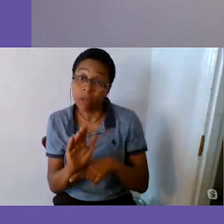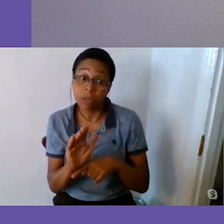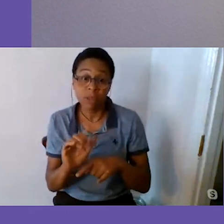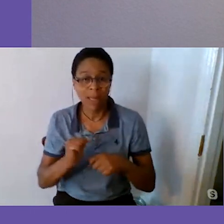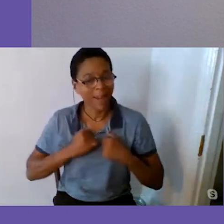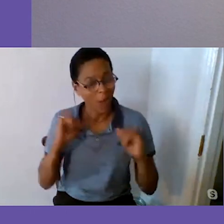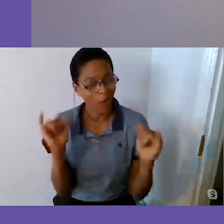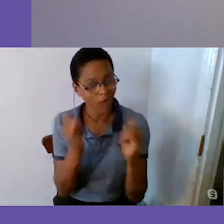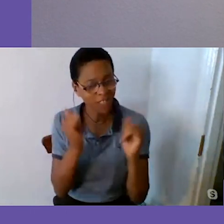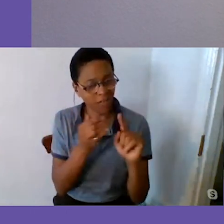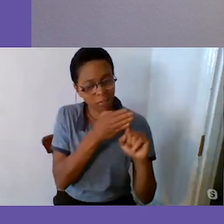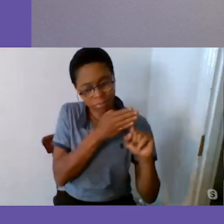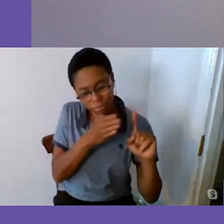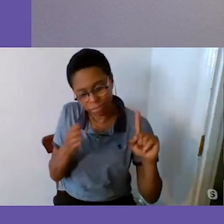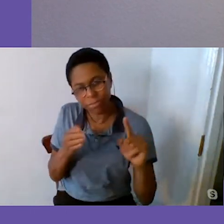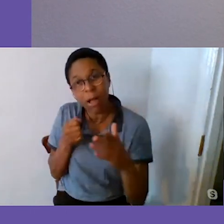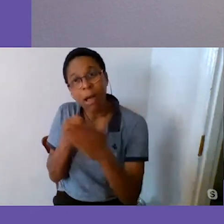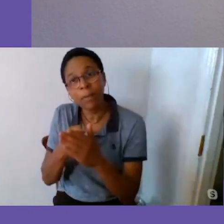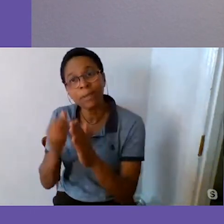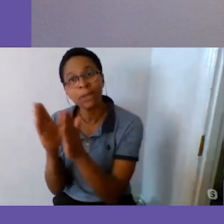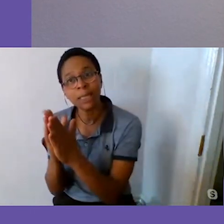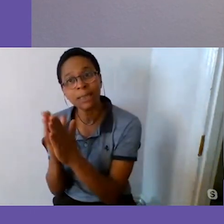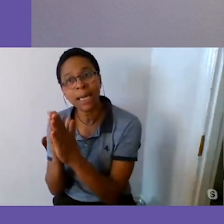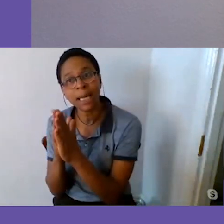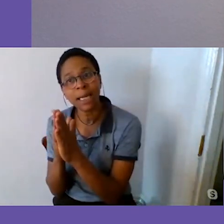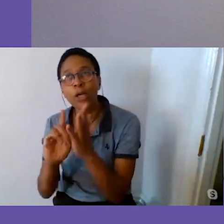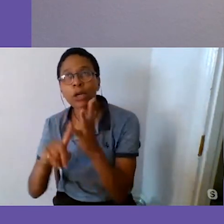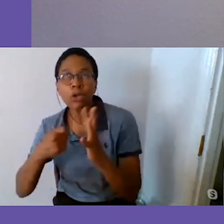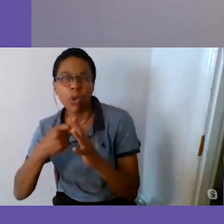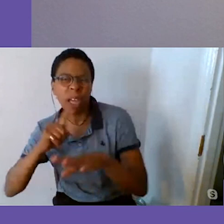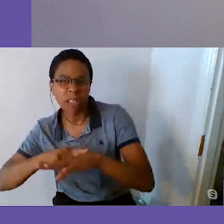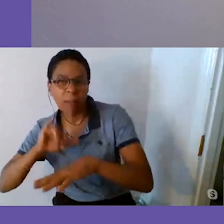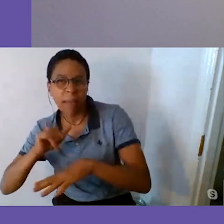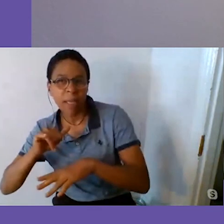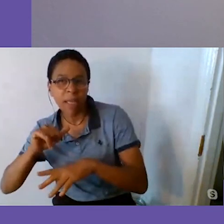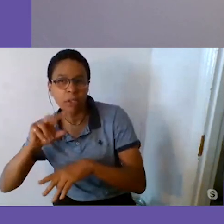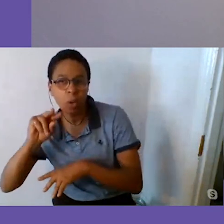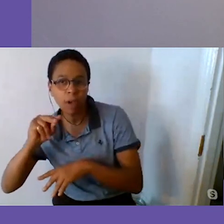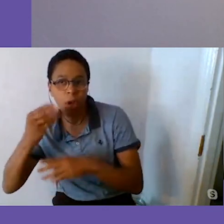for the next few days until Sunday UK time, probably midnight. You'll have access to them. So please